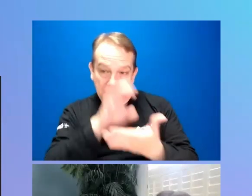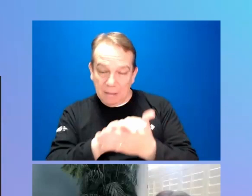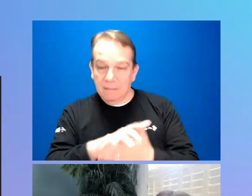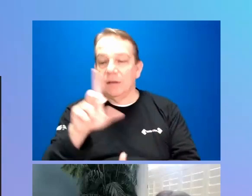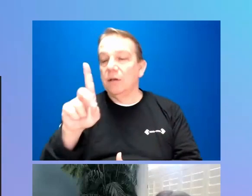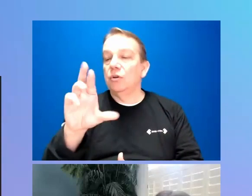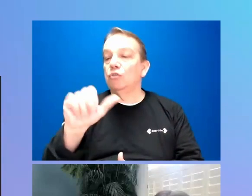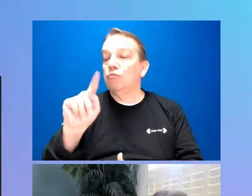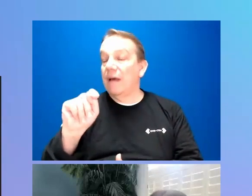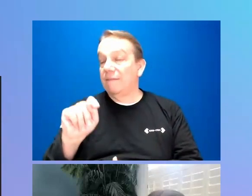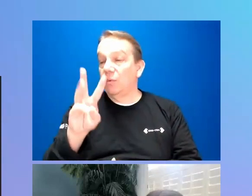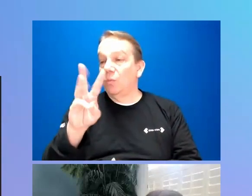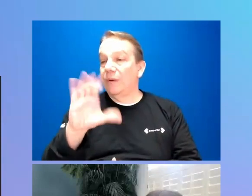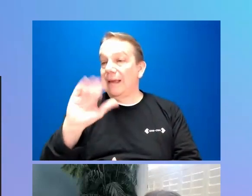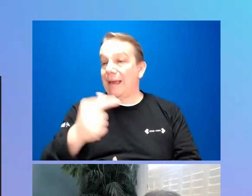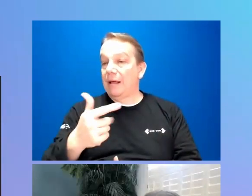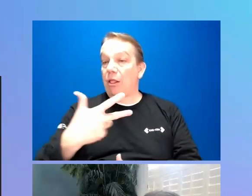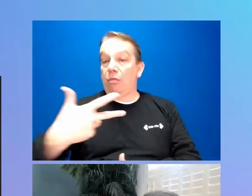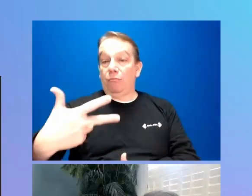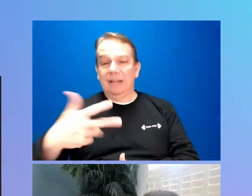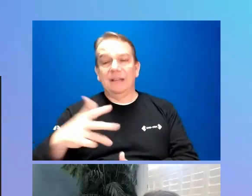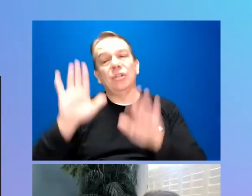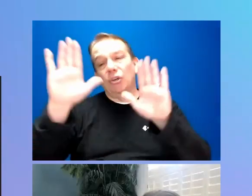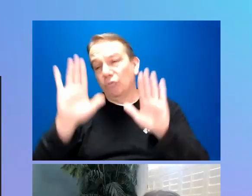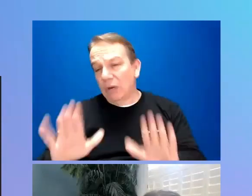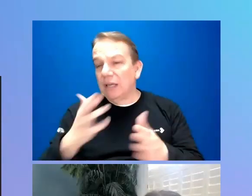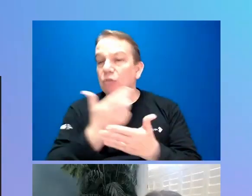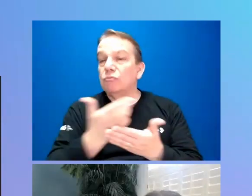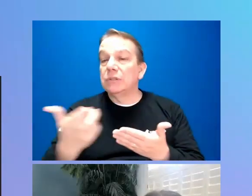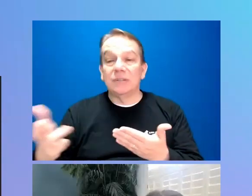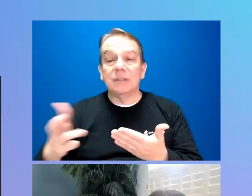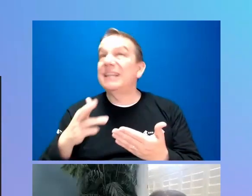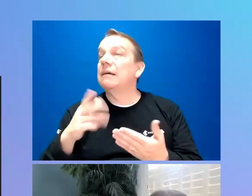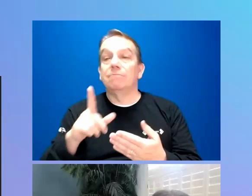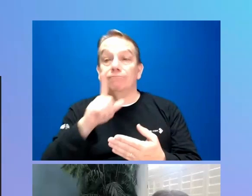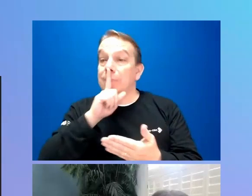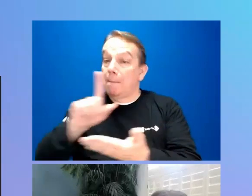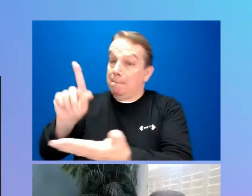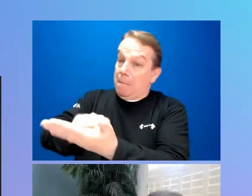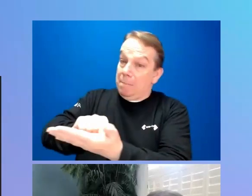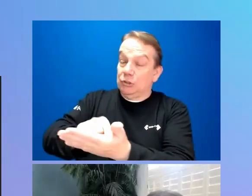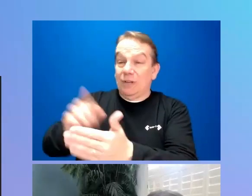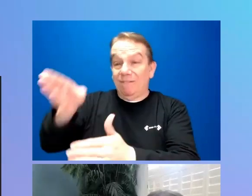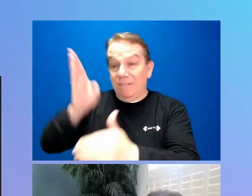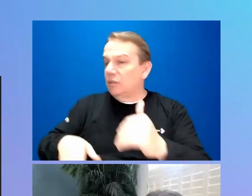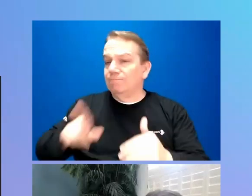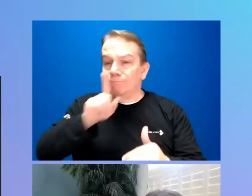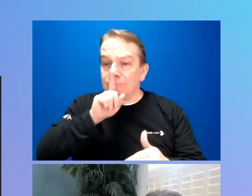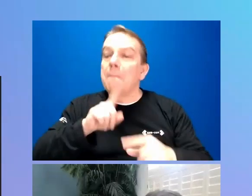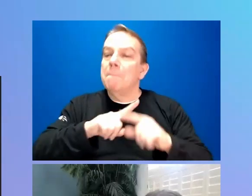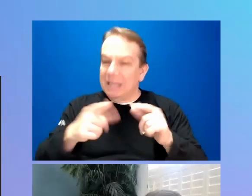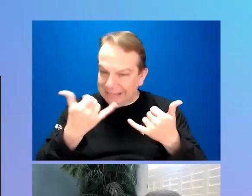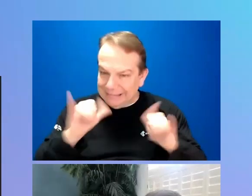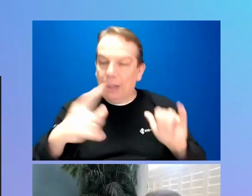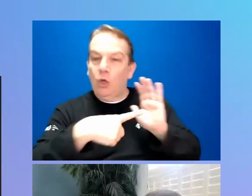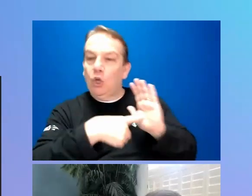of WCAG 3 can be a great resource even before they're finalized. So that's why I'm very comfortable not going with the